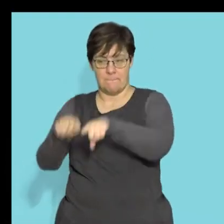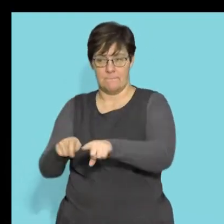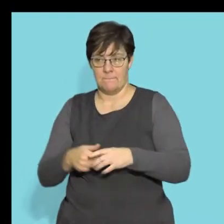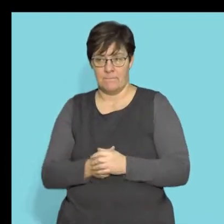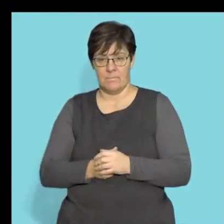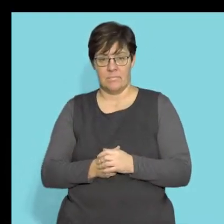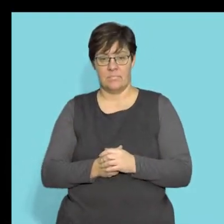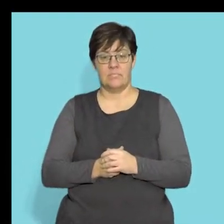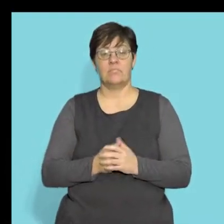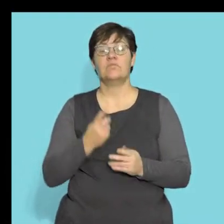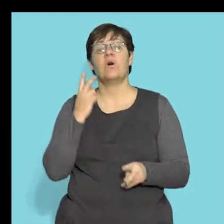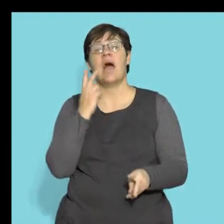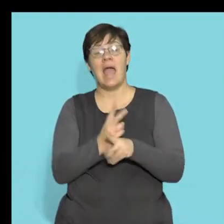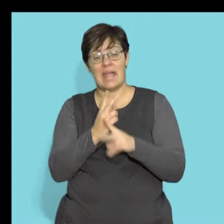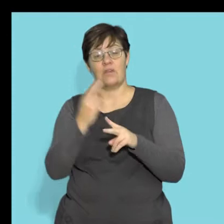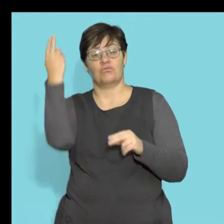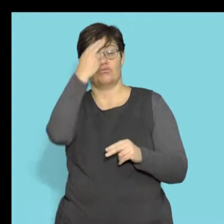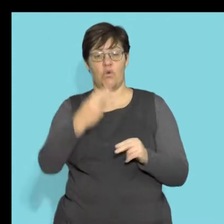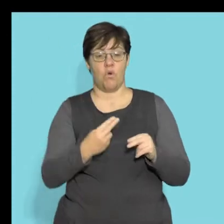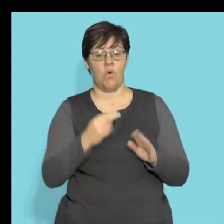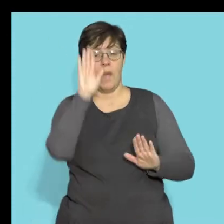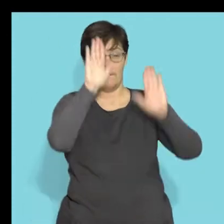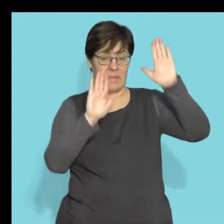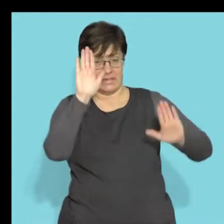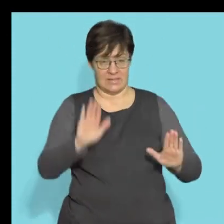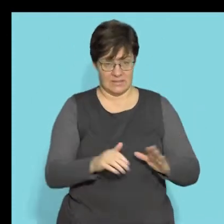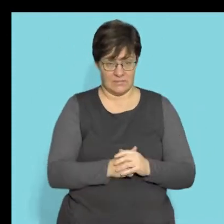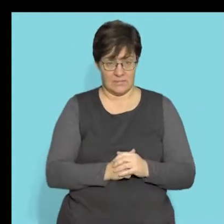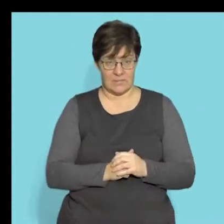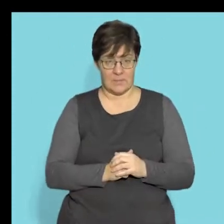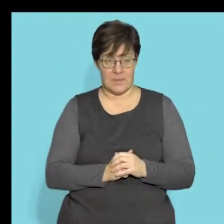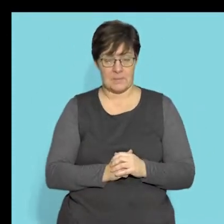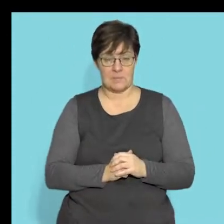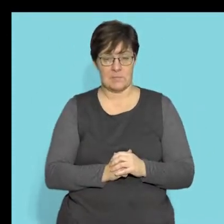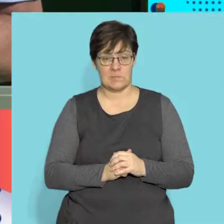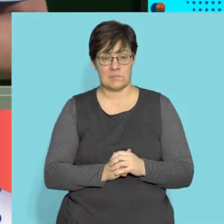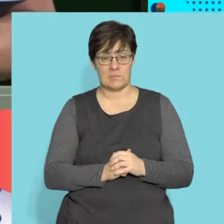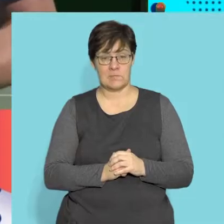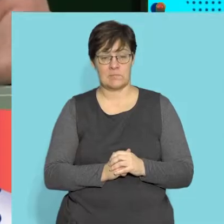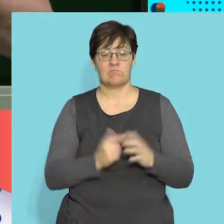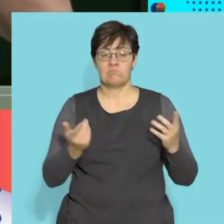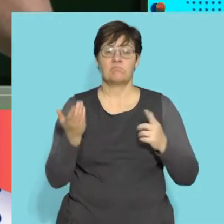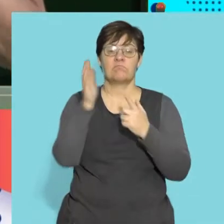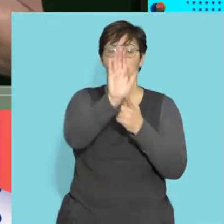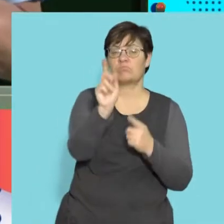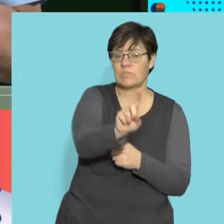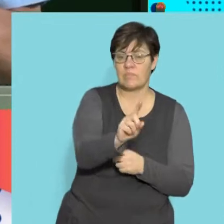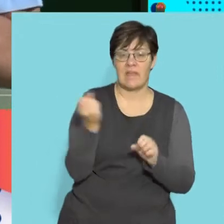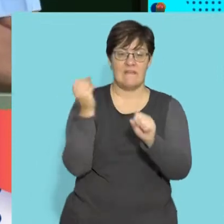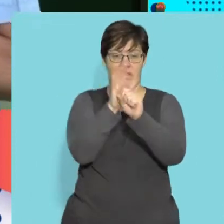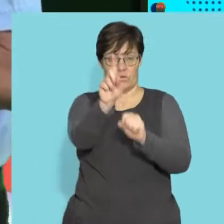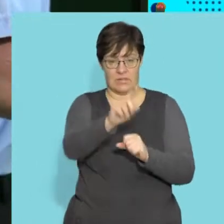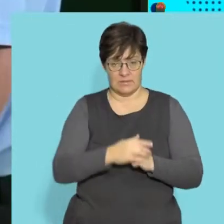in the same direction. So I'm going to redraw the field pattern of this